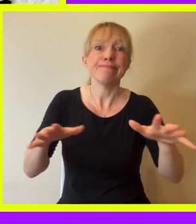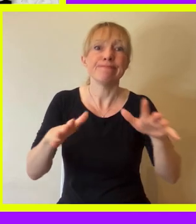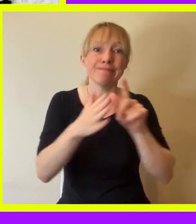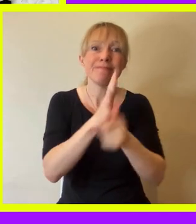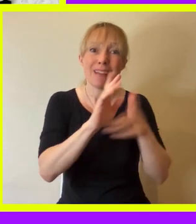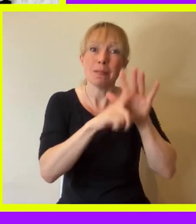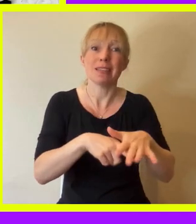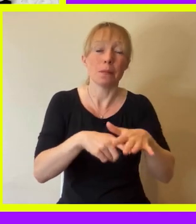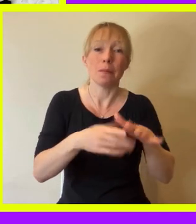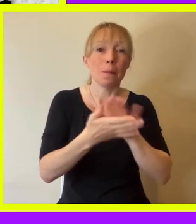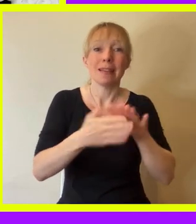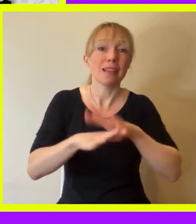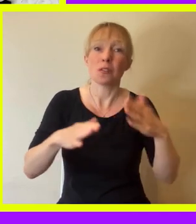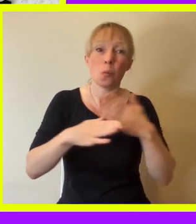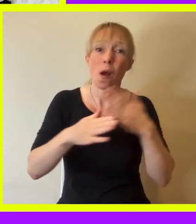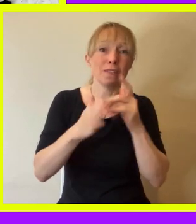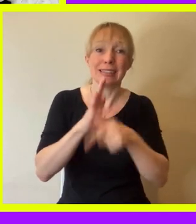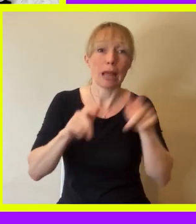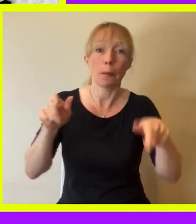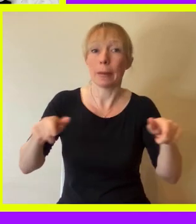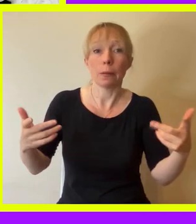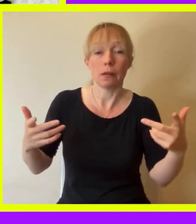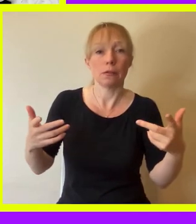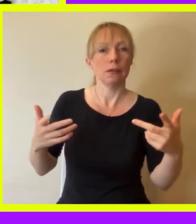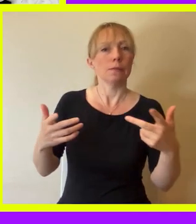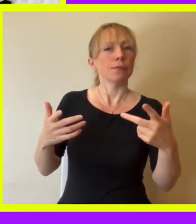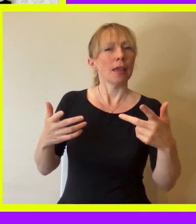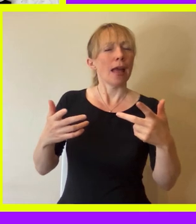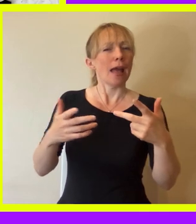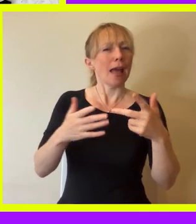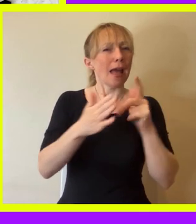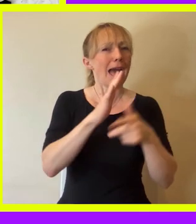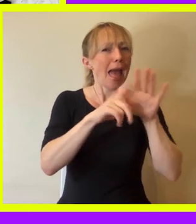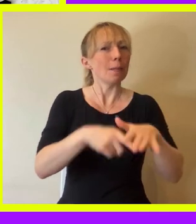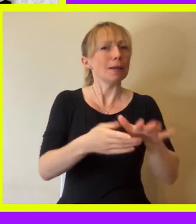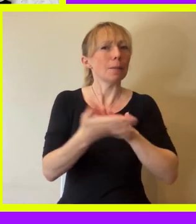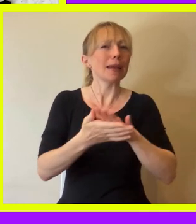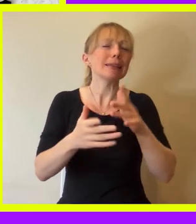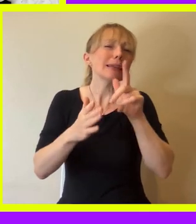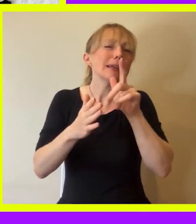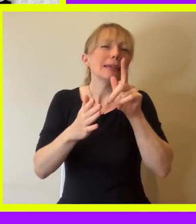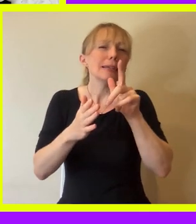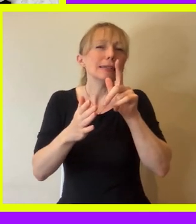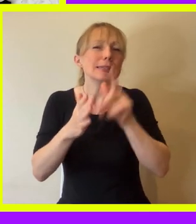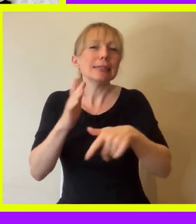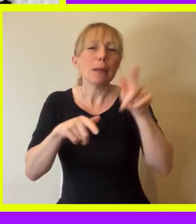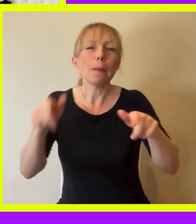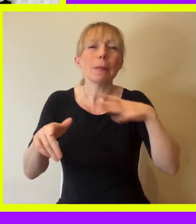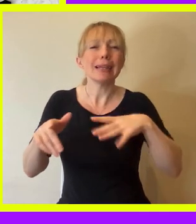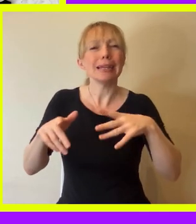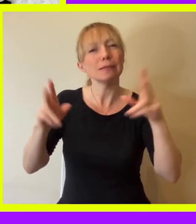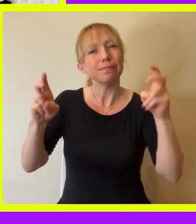in the belief that disabled people require fixing and that typical abilities are more